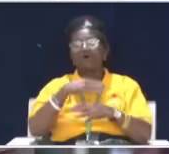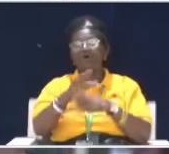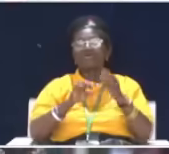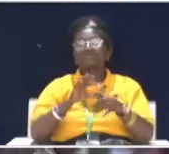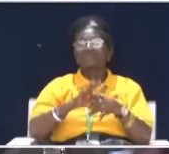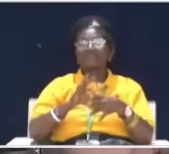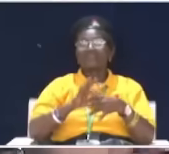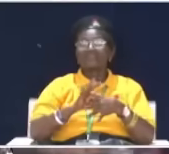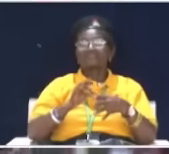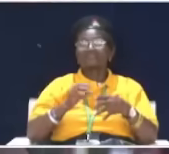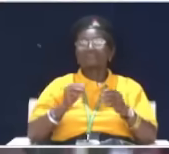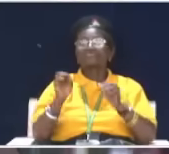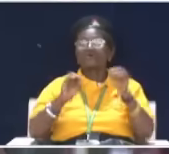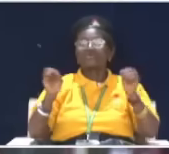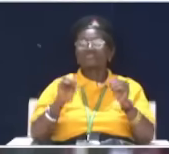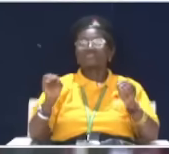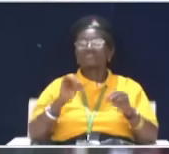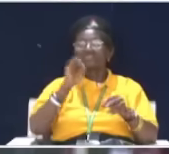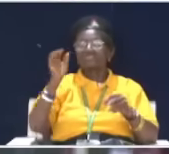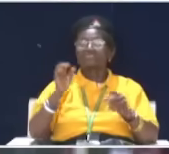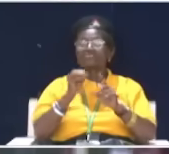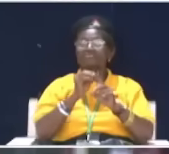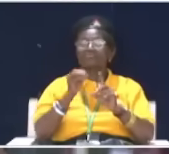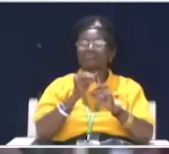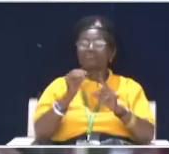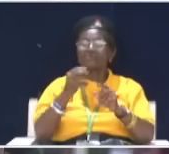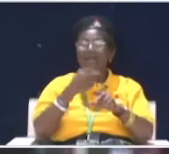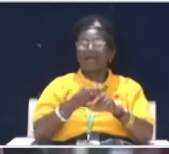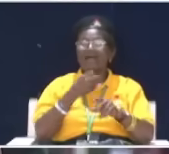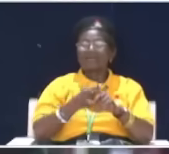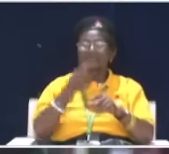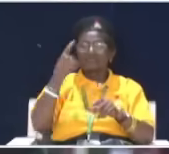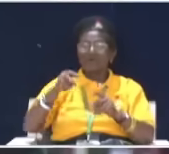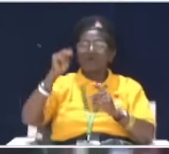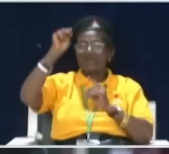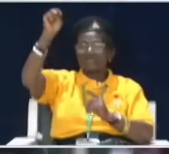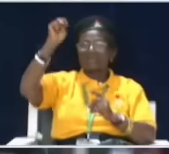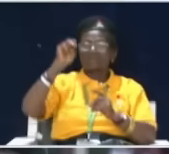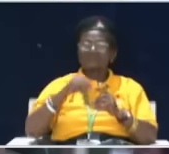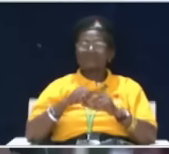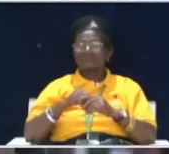ara. Nothing is too hard for him. Ko si ohun ti o soro fun.